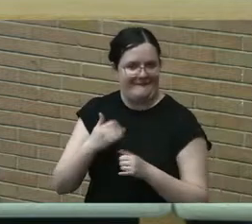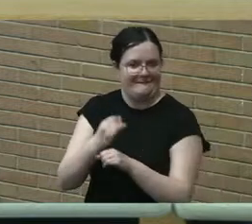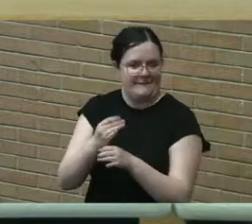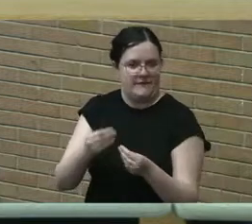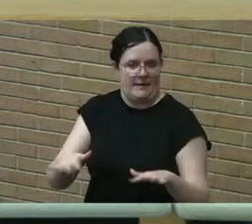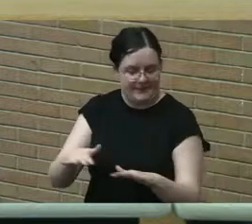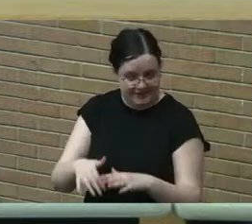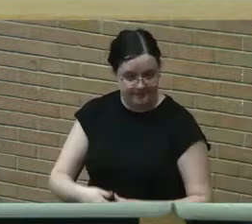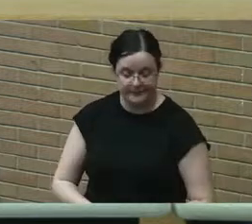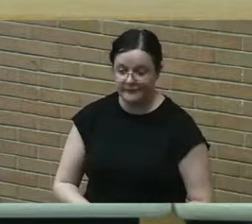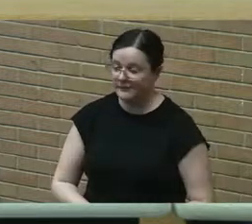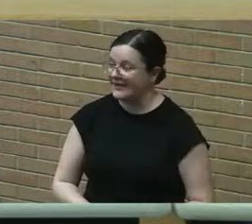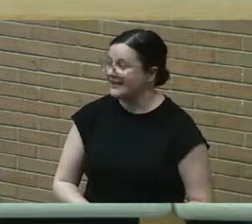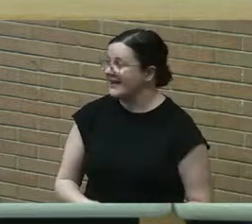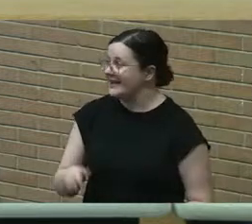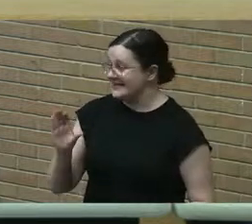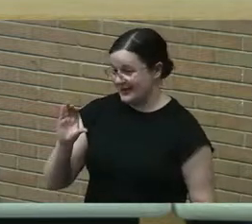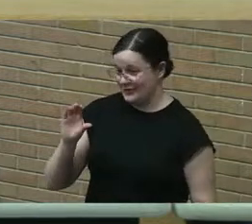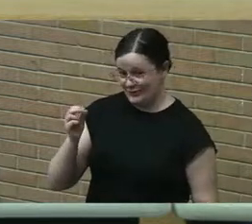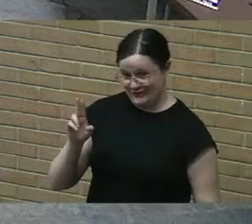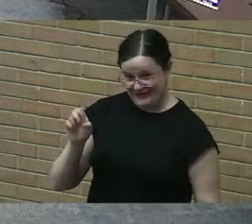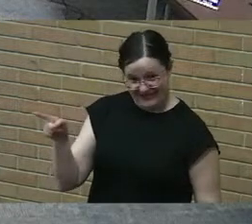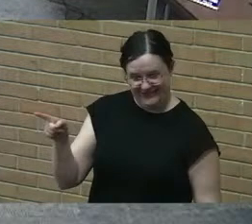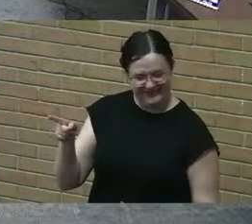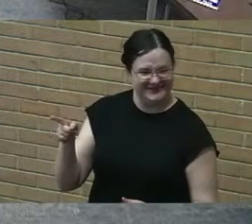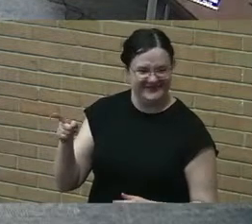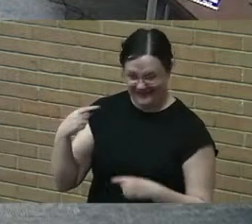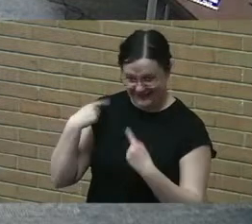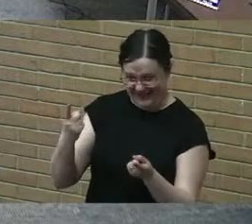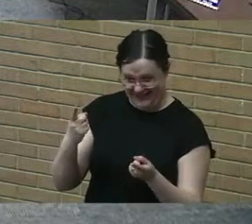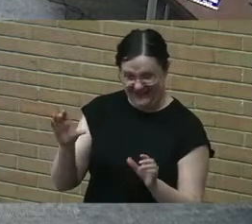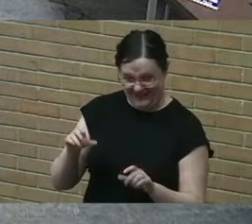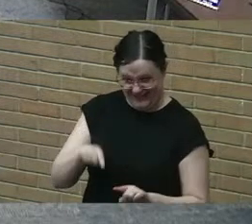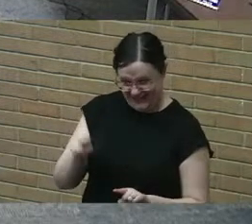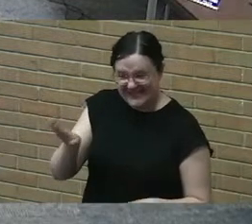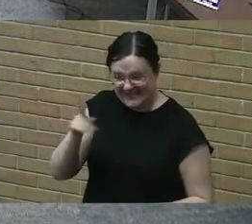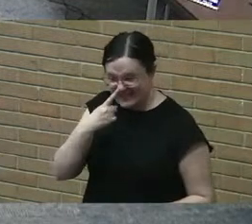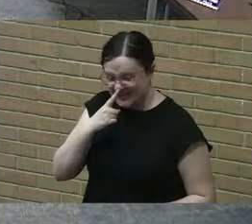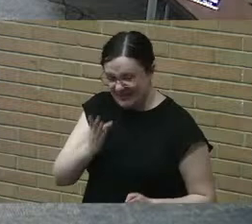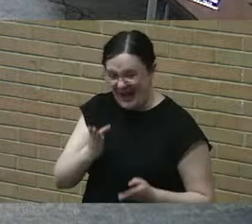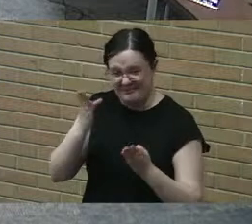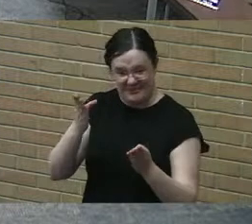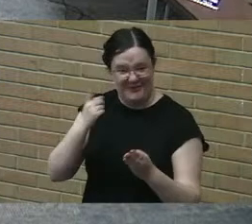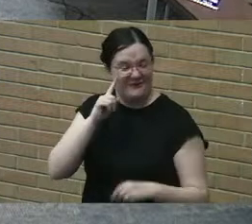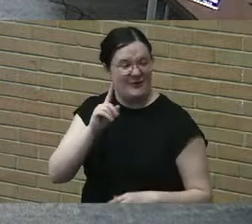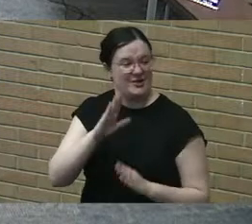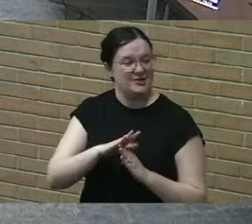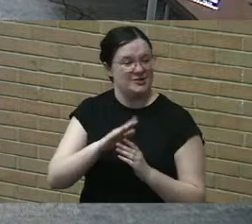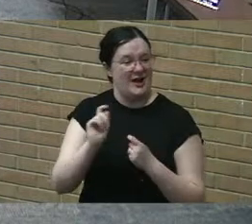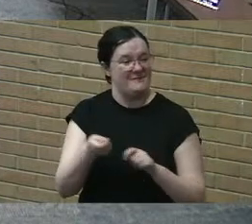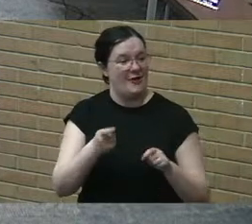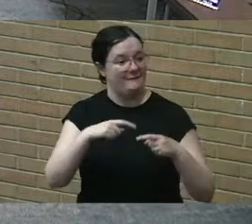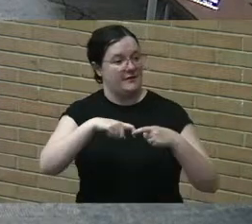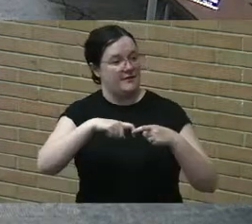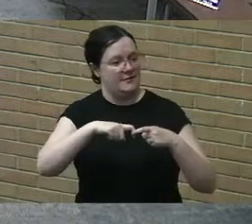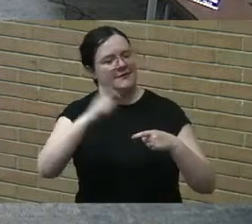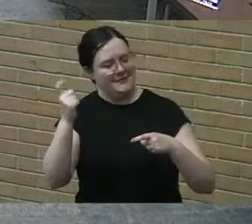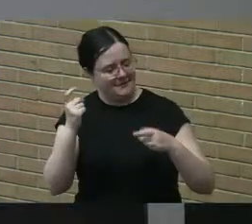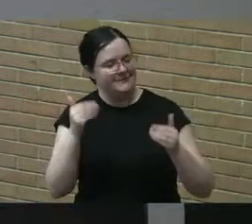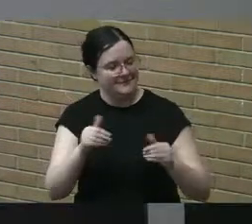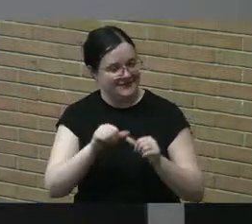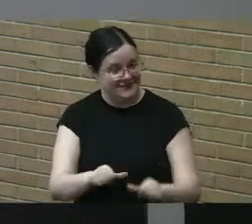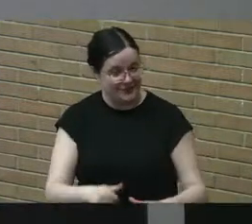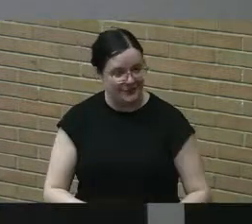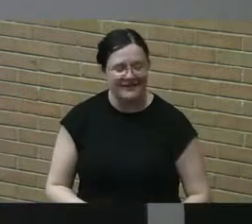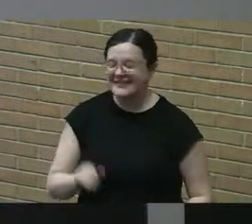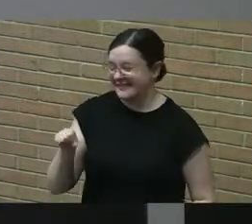First, Christine, we've had you do this. Can I have a motion to take the Topgolf hearing back off the table? I think I have this memorized,